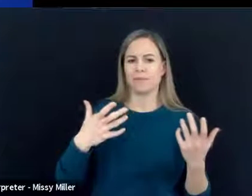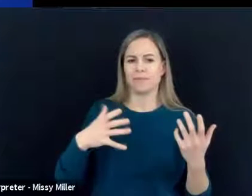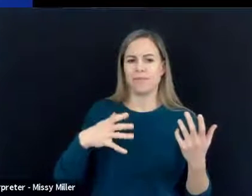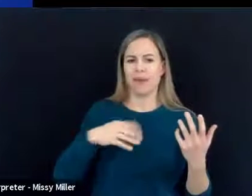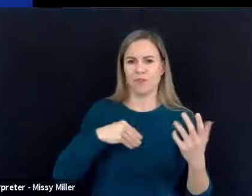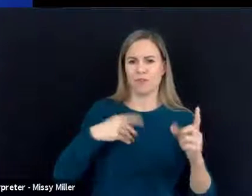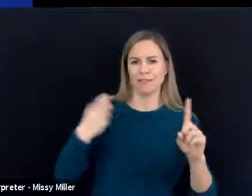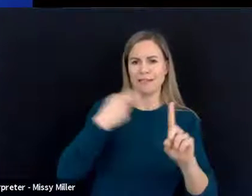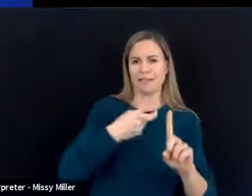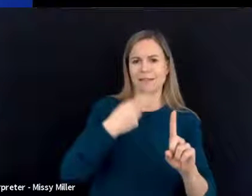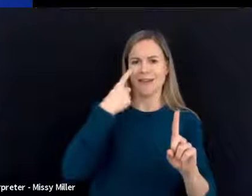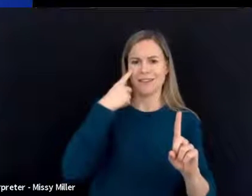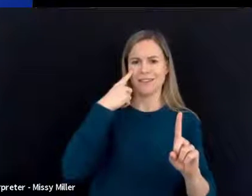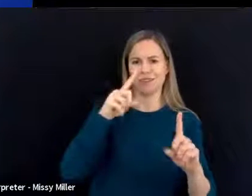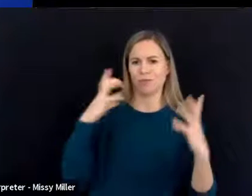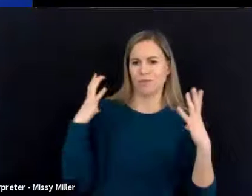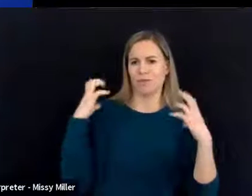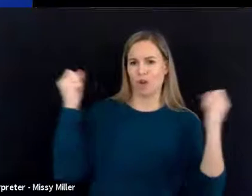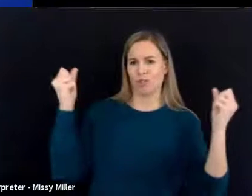Syndrome?